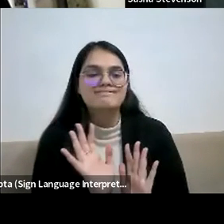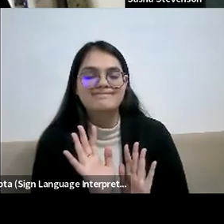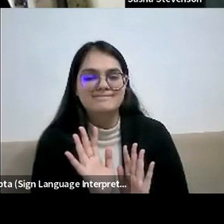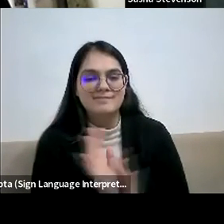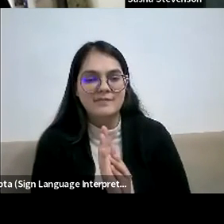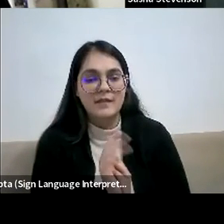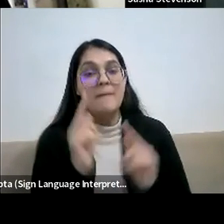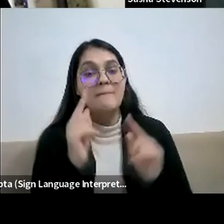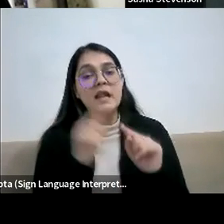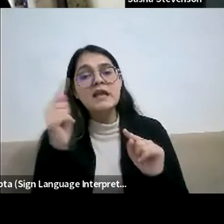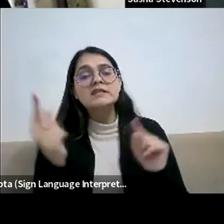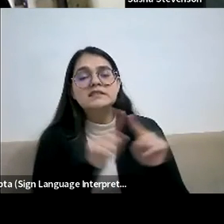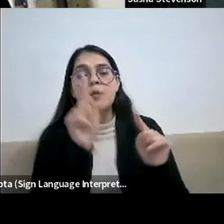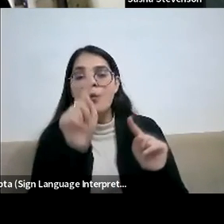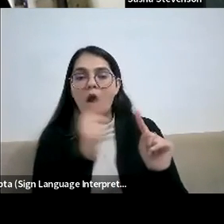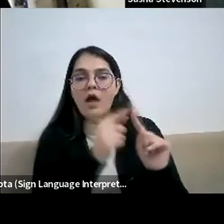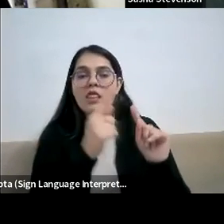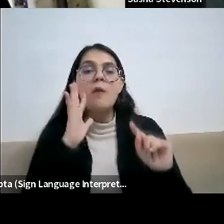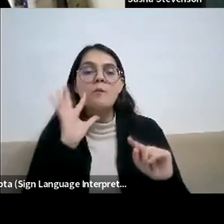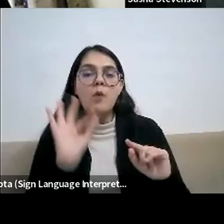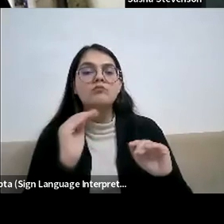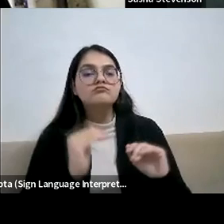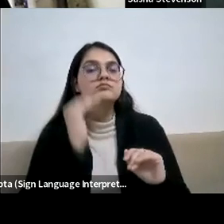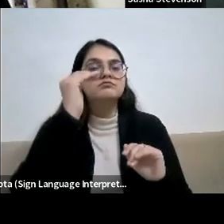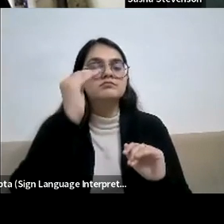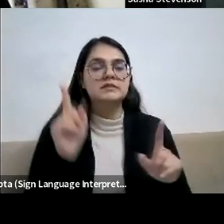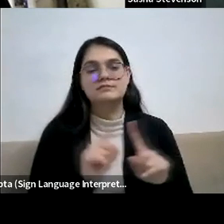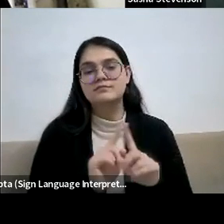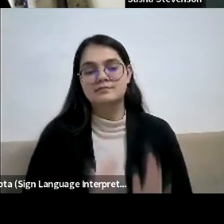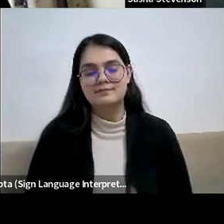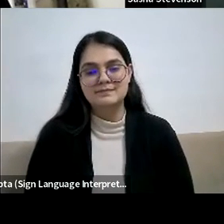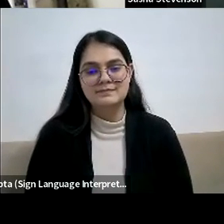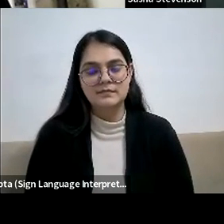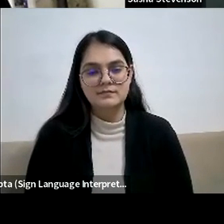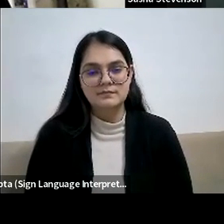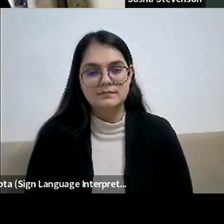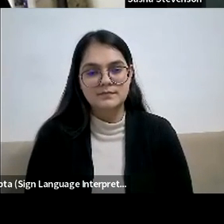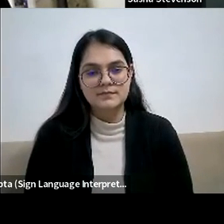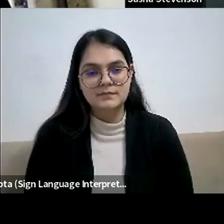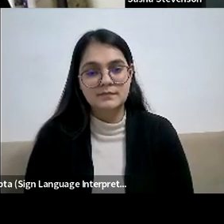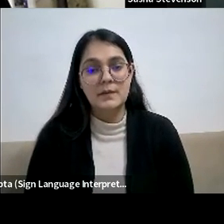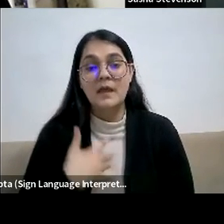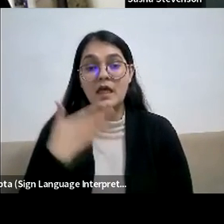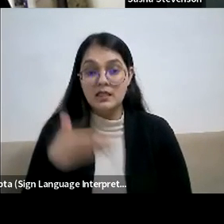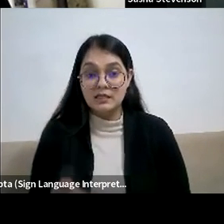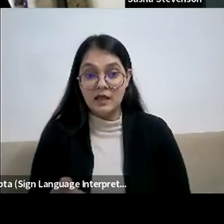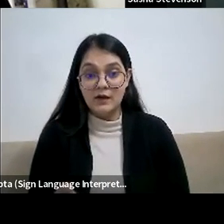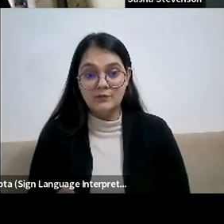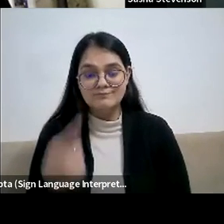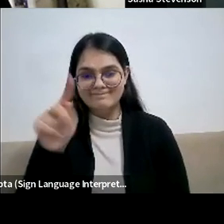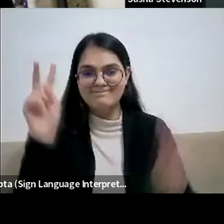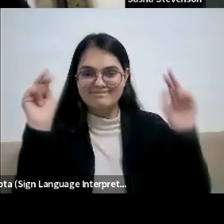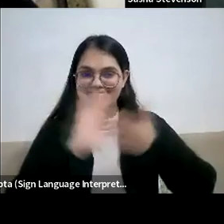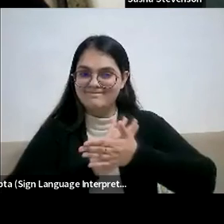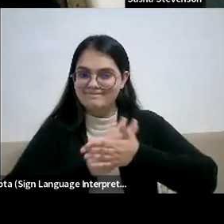oversimplification, but that's at least one important takeaway that I'm getting from this conversation. So let me then, on that